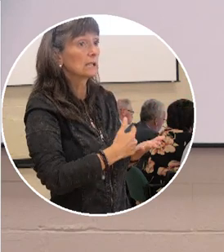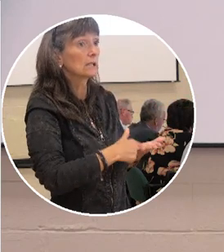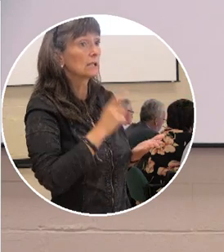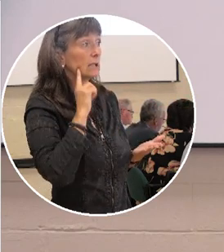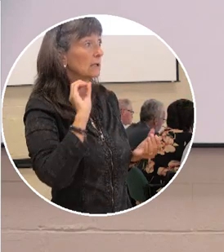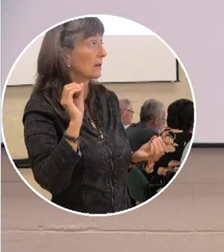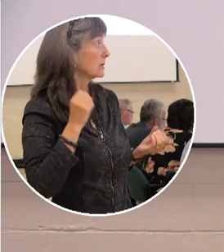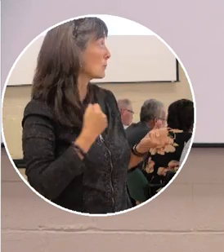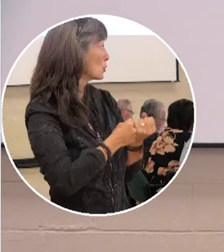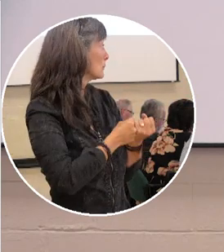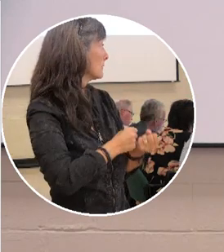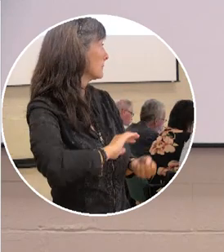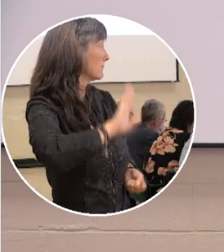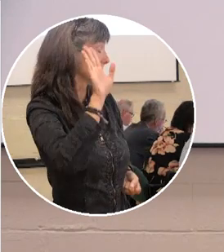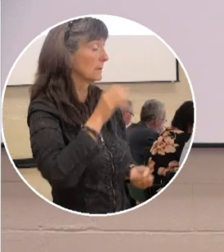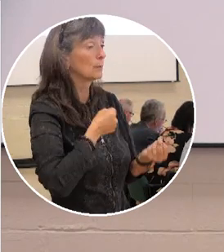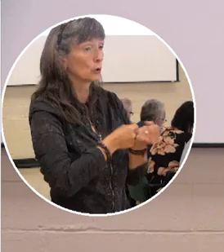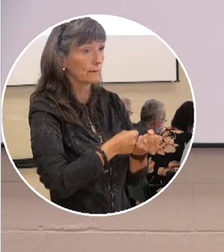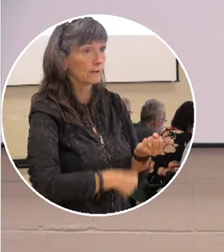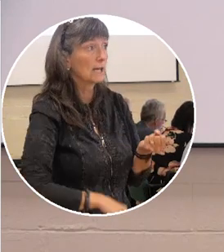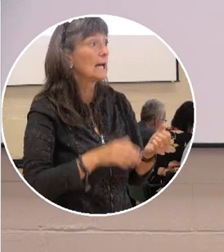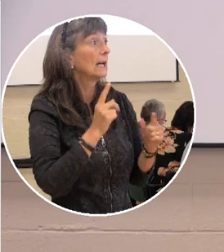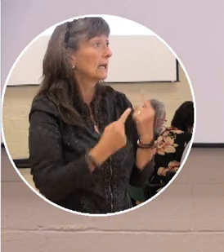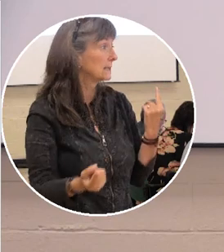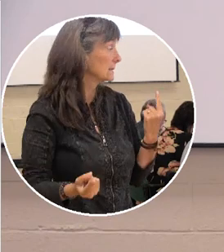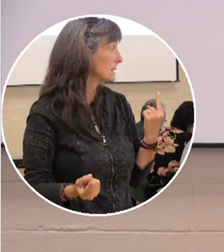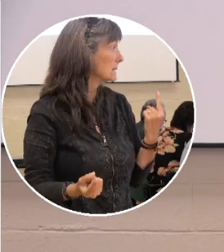all in favor? Aye.